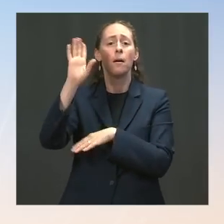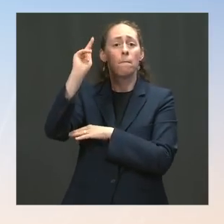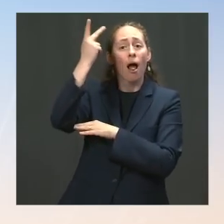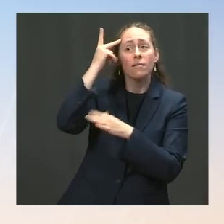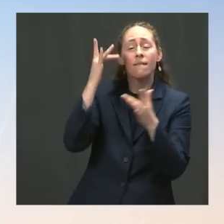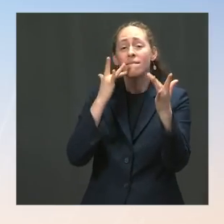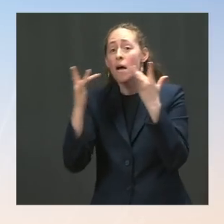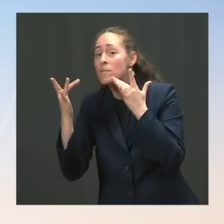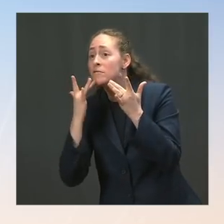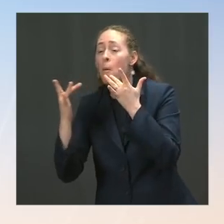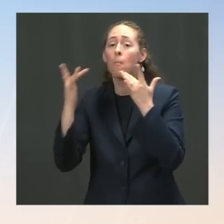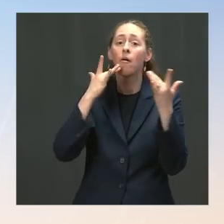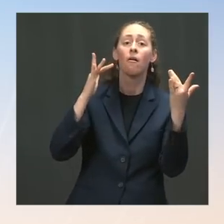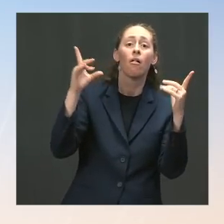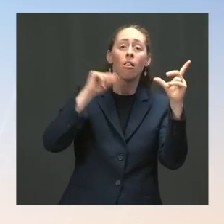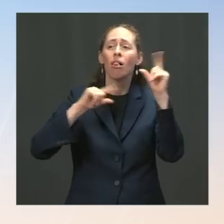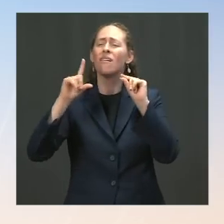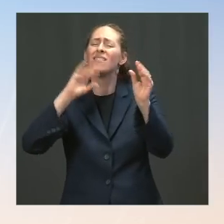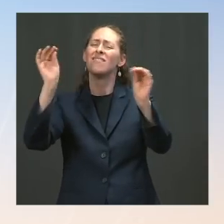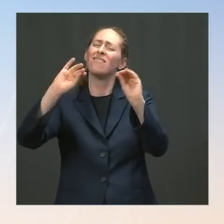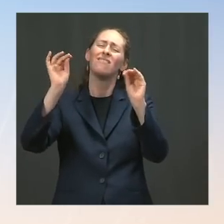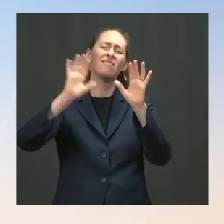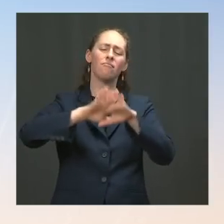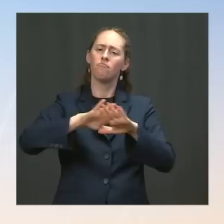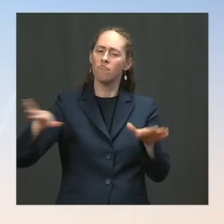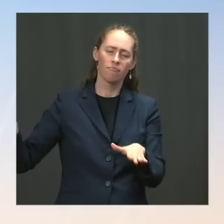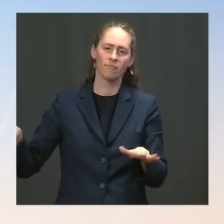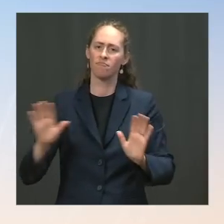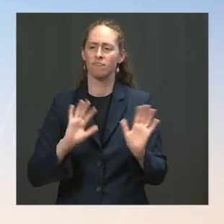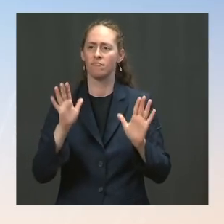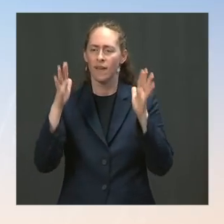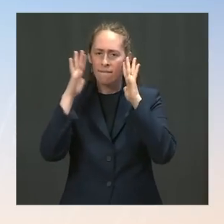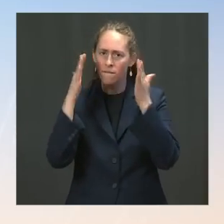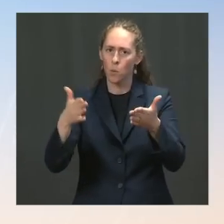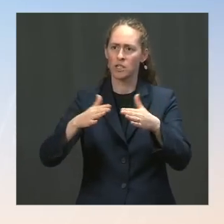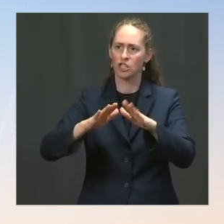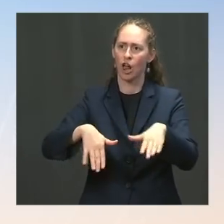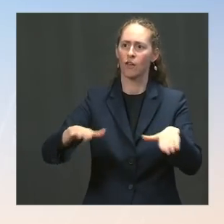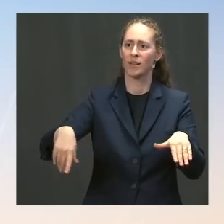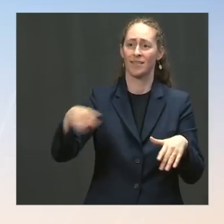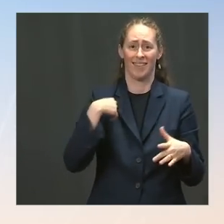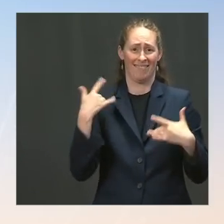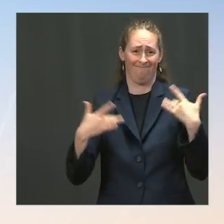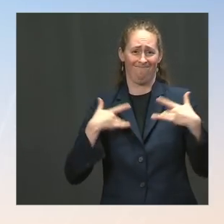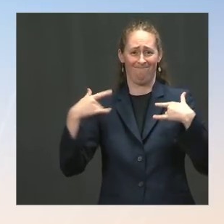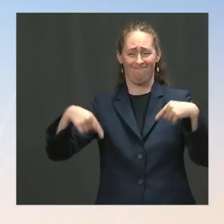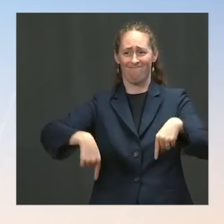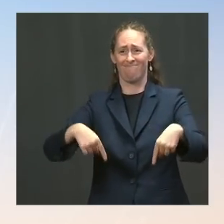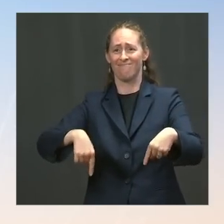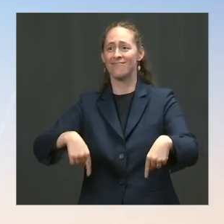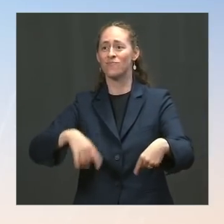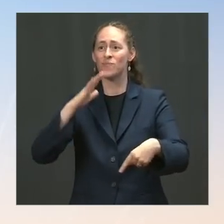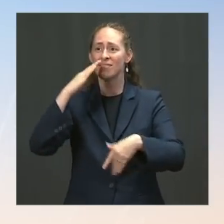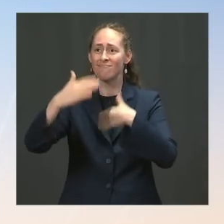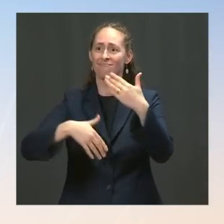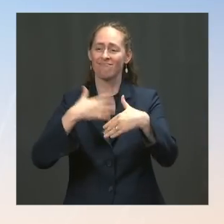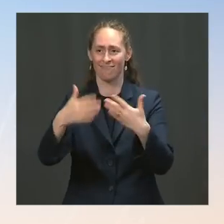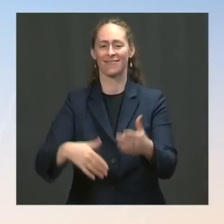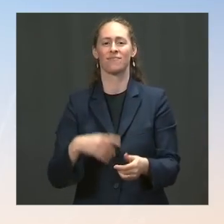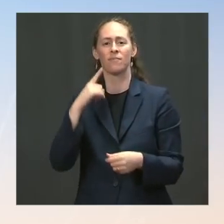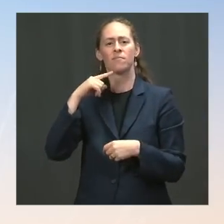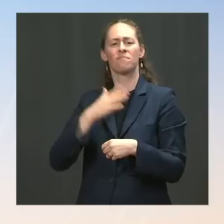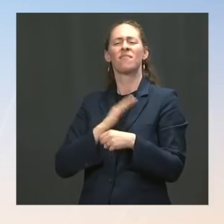country. I'm excited about the efforts we have underway at the department and across the administration to support a safe return to school this